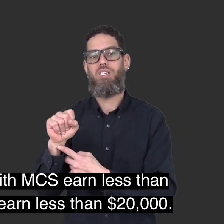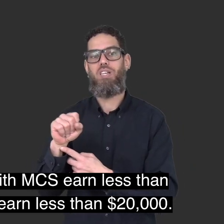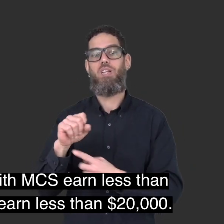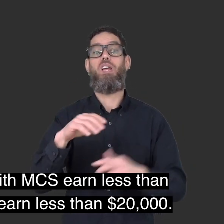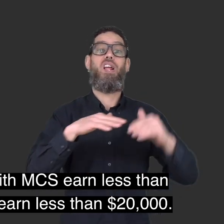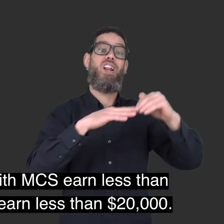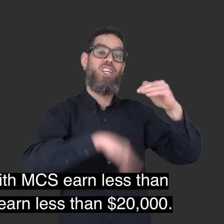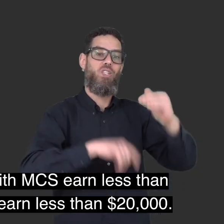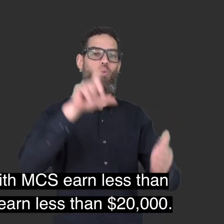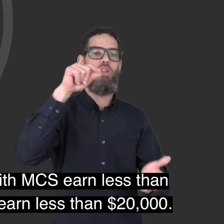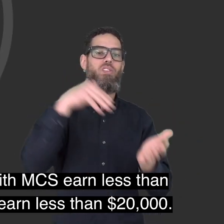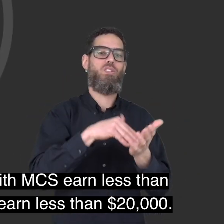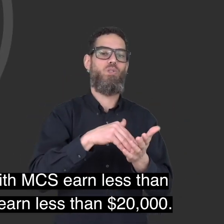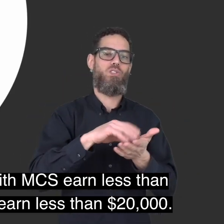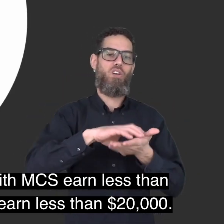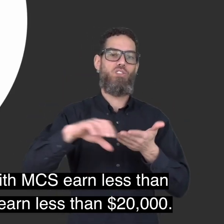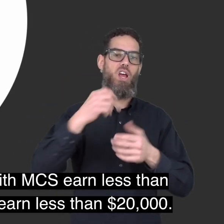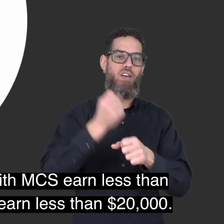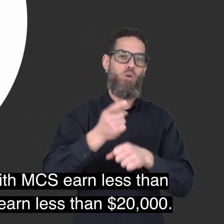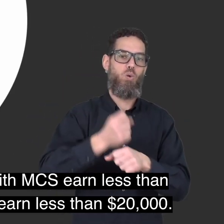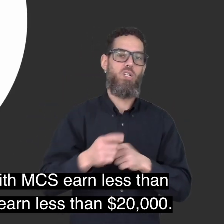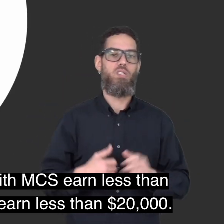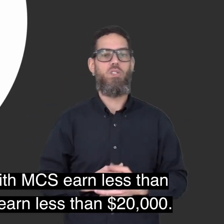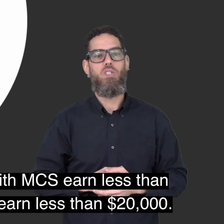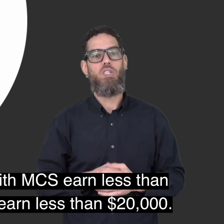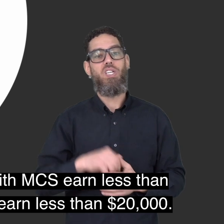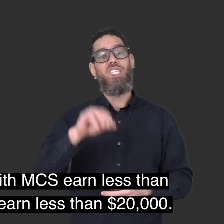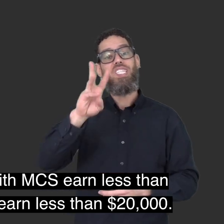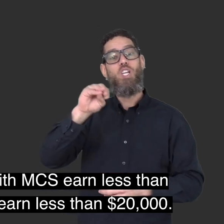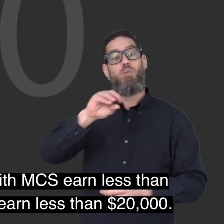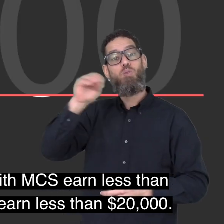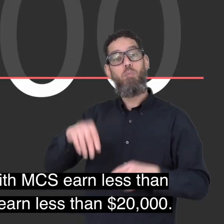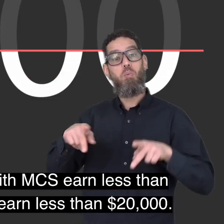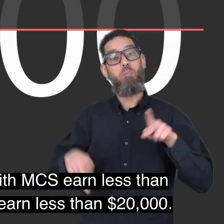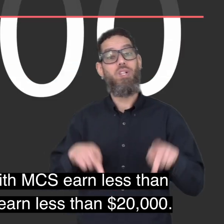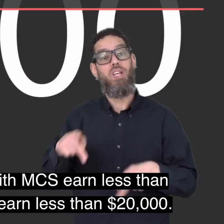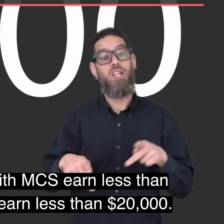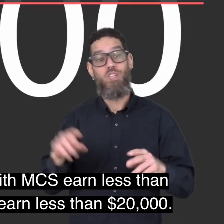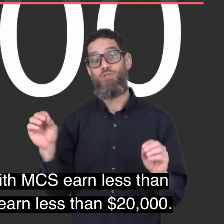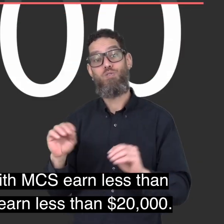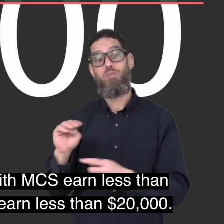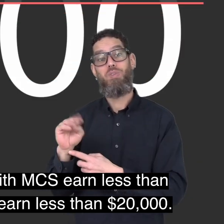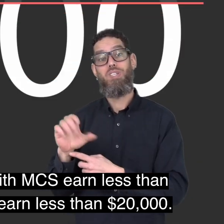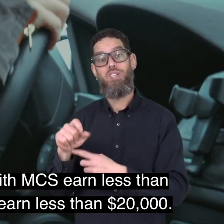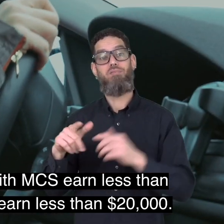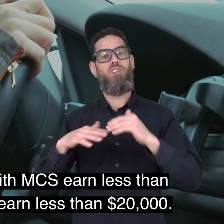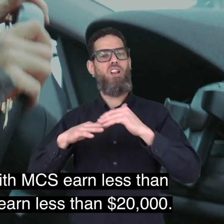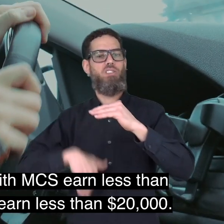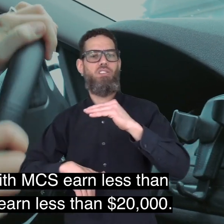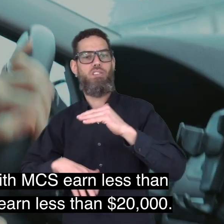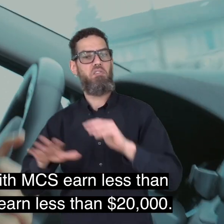than $20,000, while 65% of those not working with MCS also earn less than $20,000.